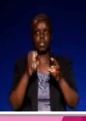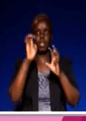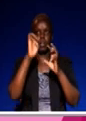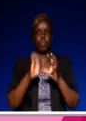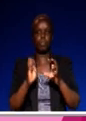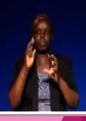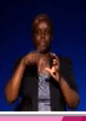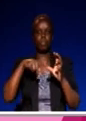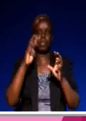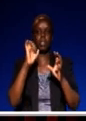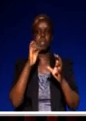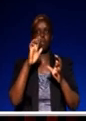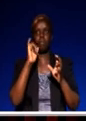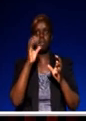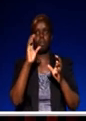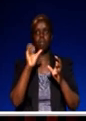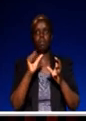formula. Welcome.